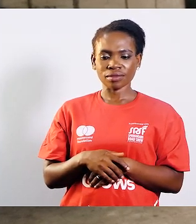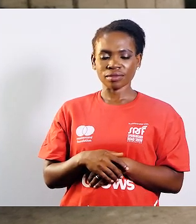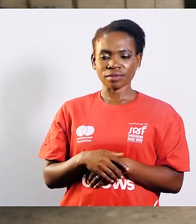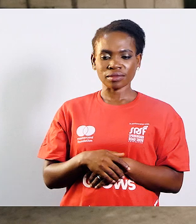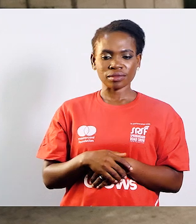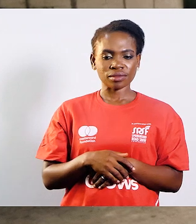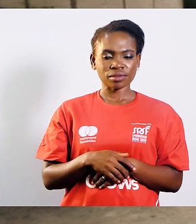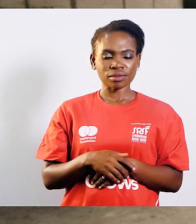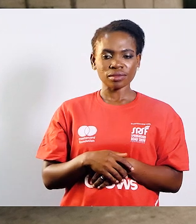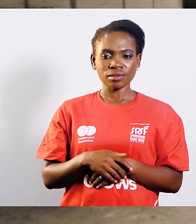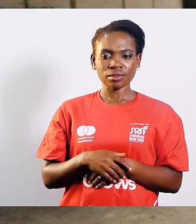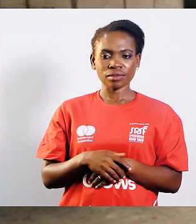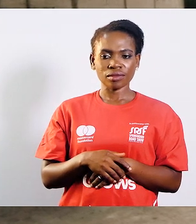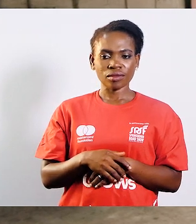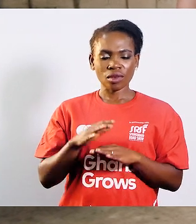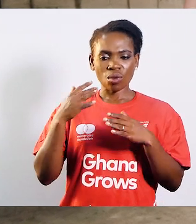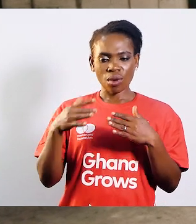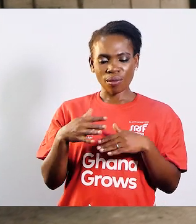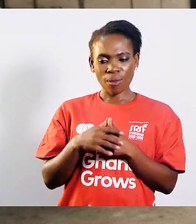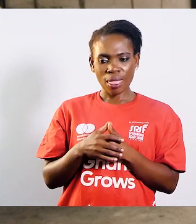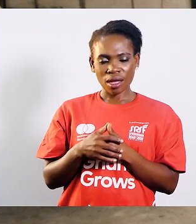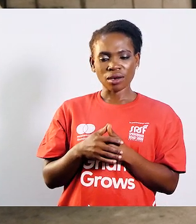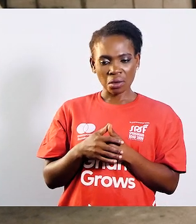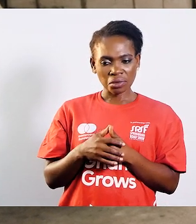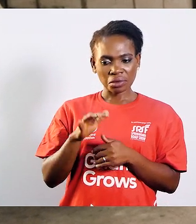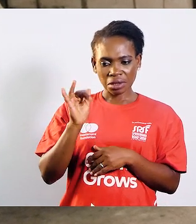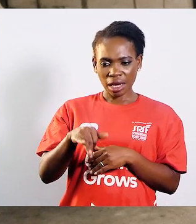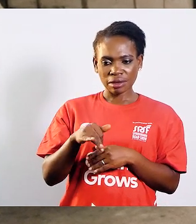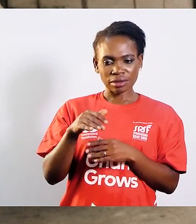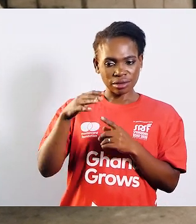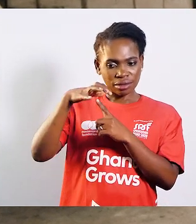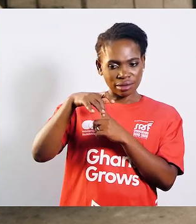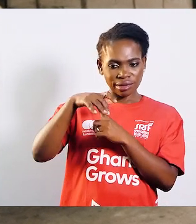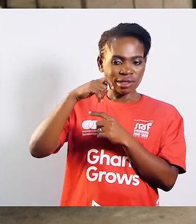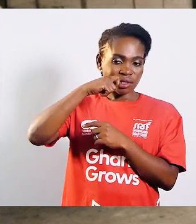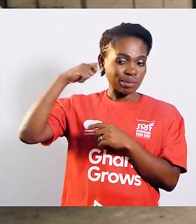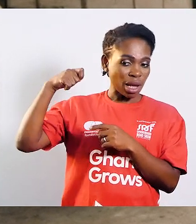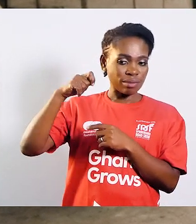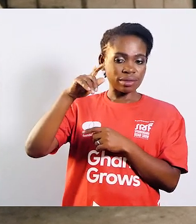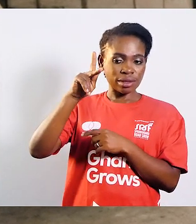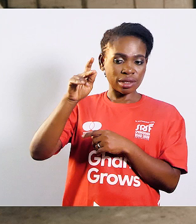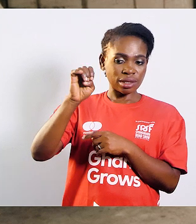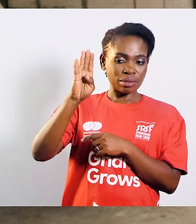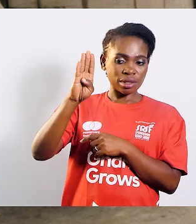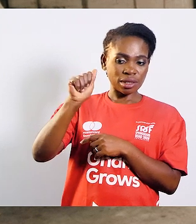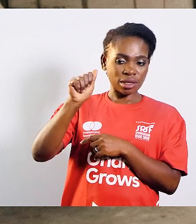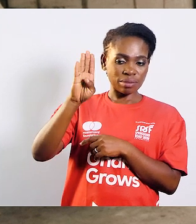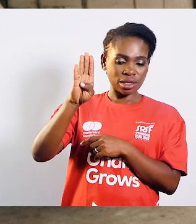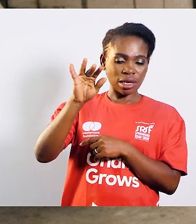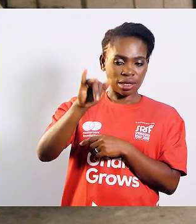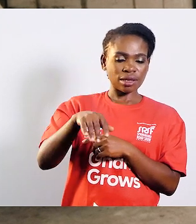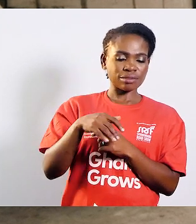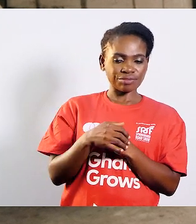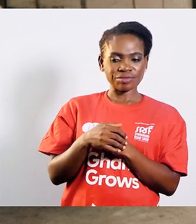And then there they go. Wow. Yeah. I see. This is amazing. You guys are doing a great job. Thank